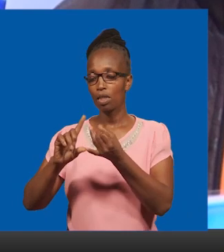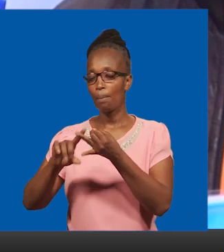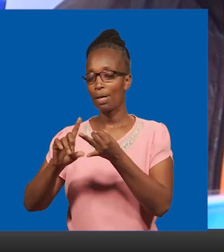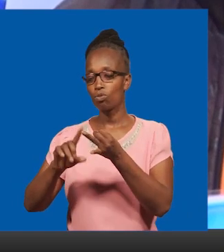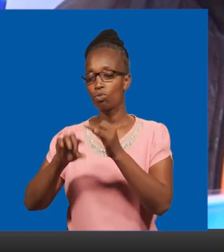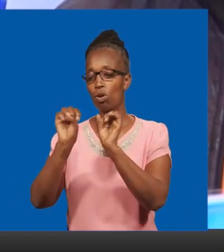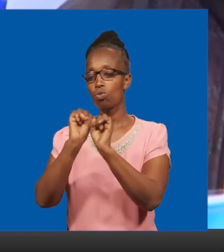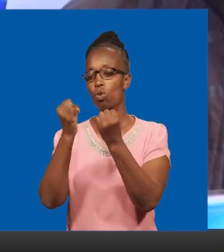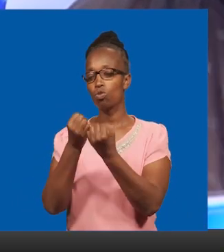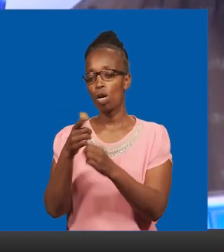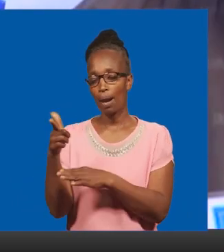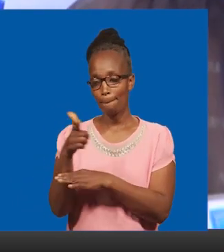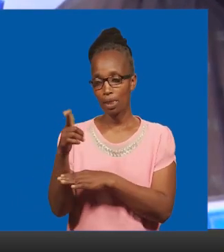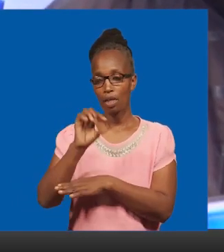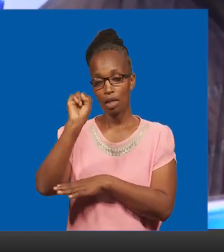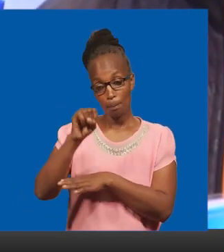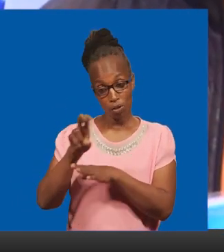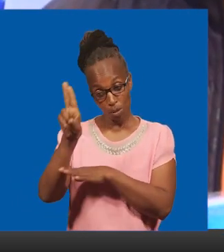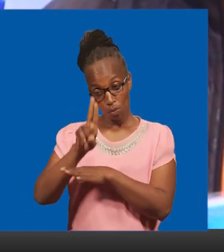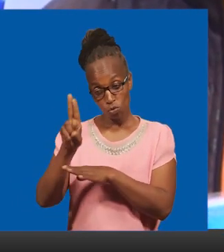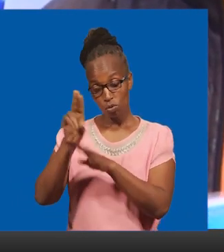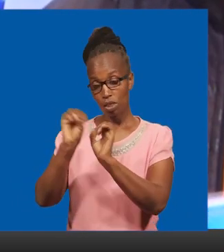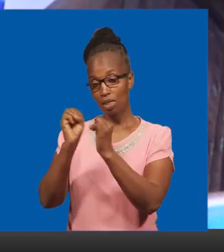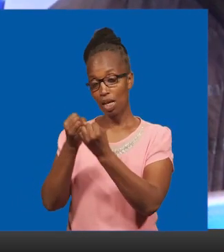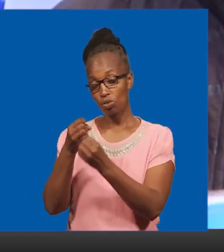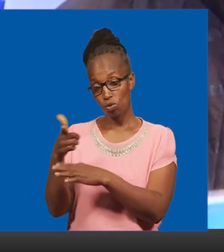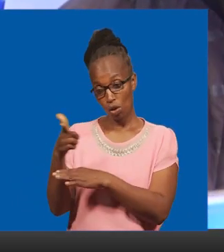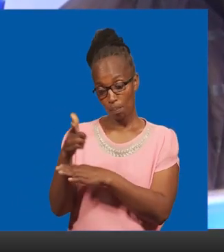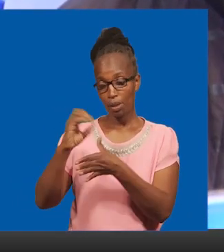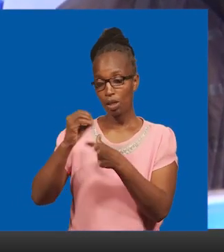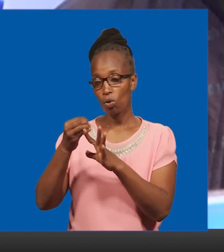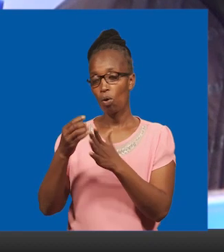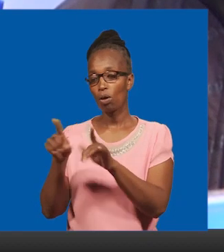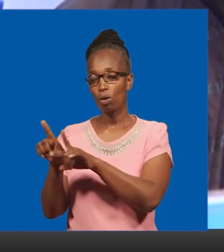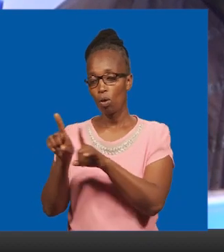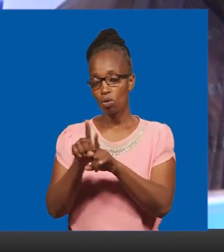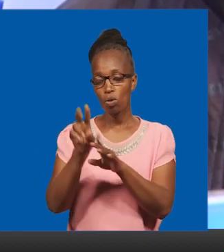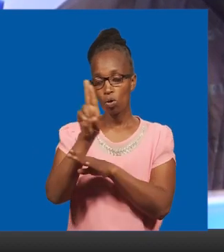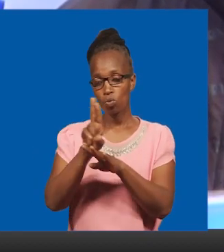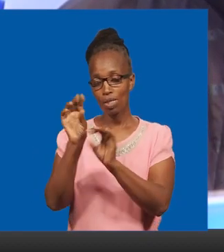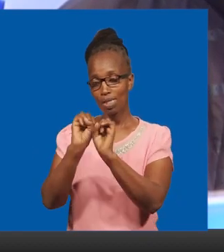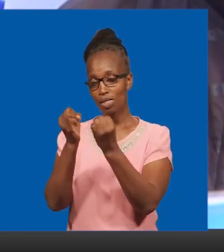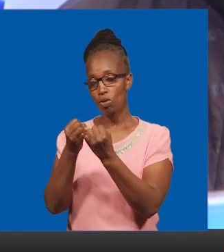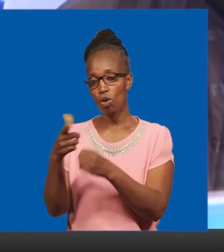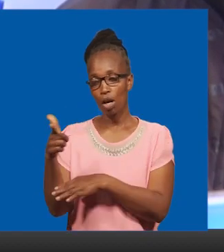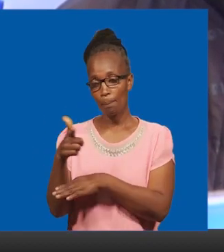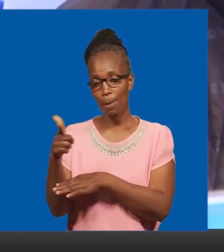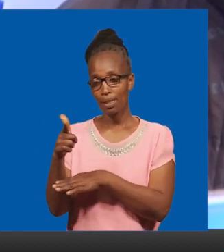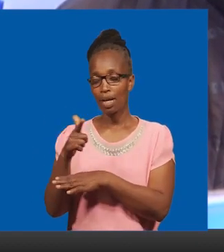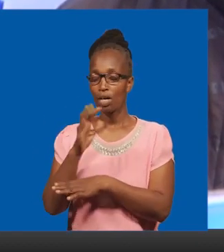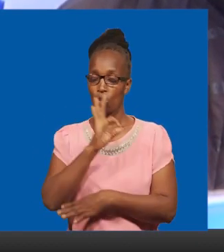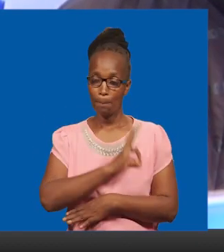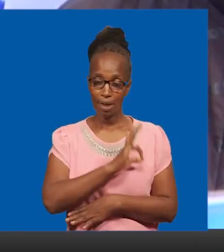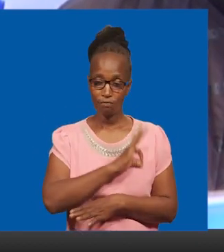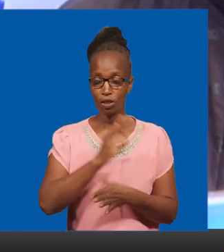youth, we are looking at social media users. You can still use social media, but also you can use